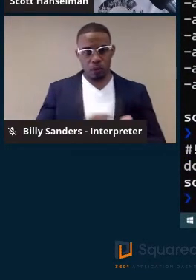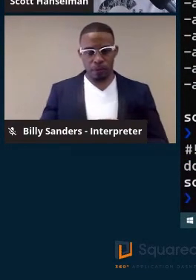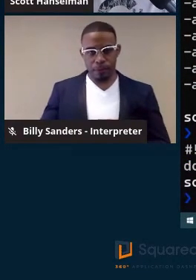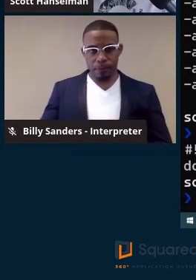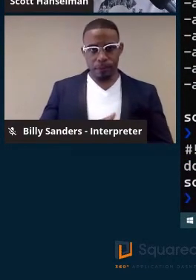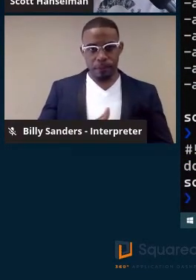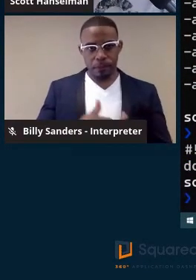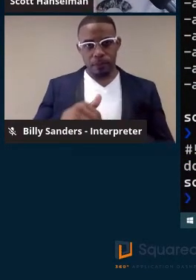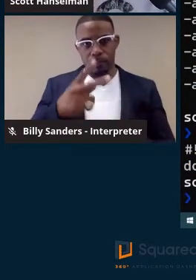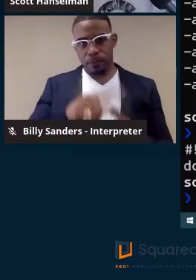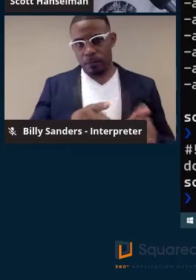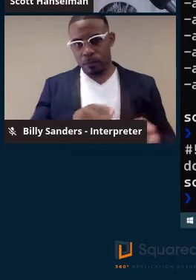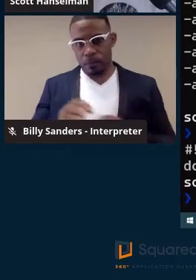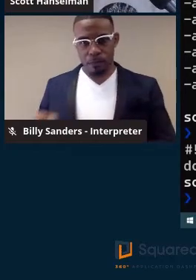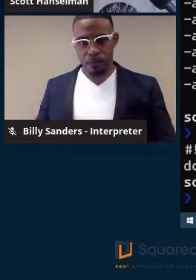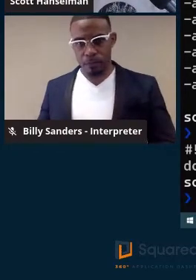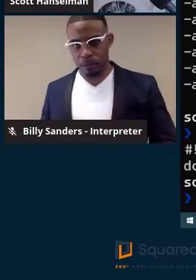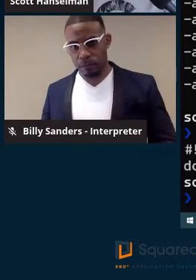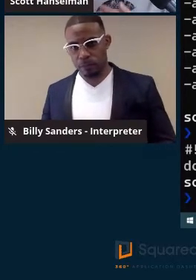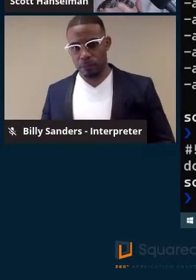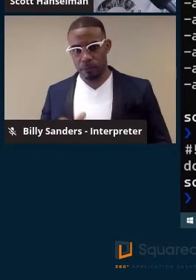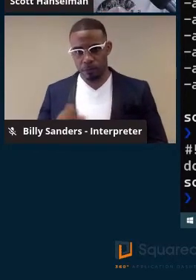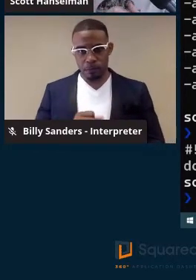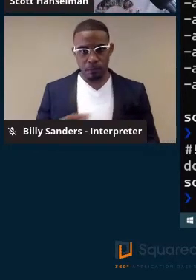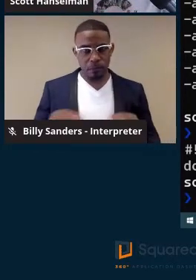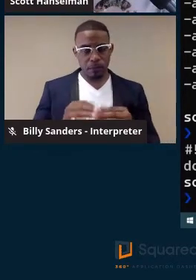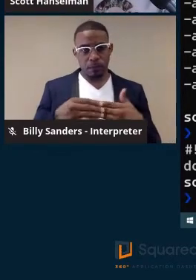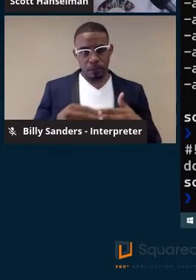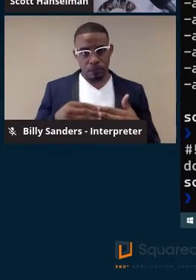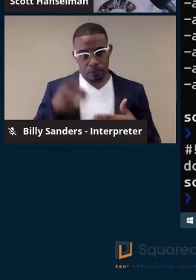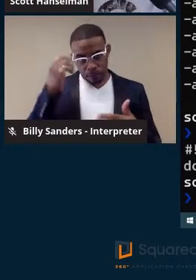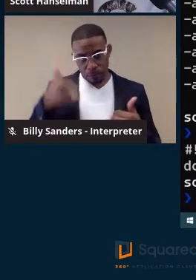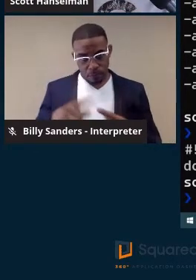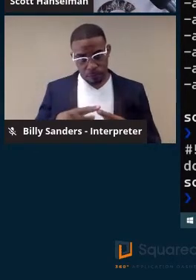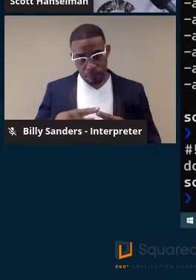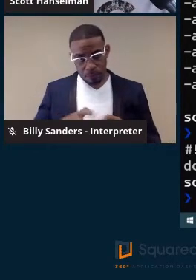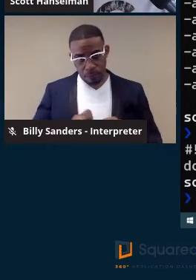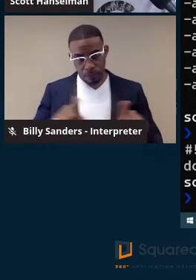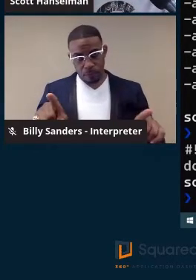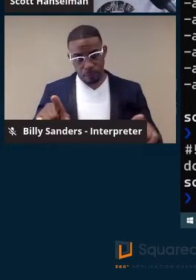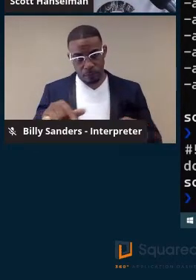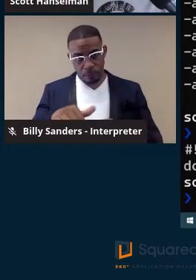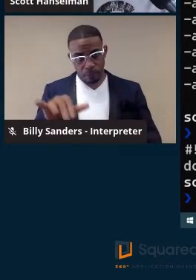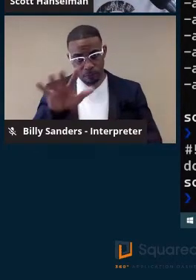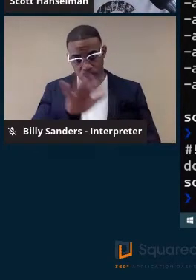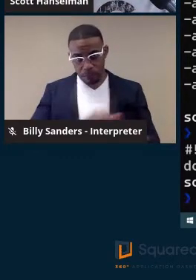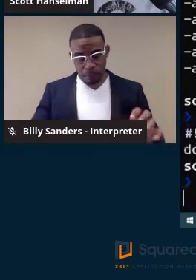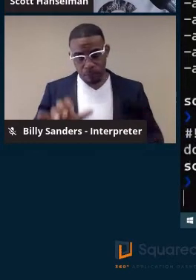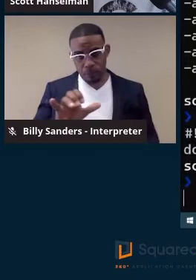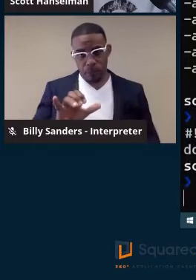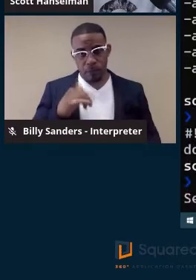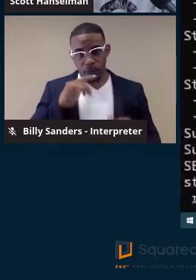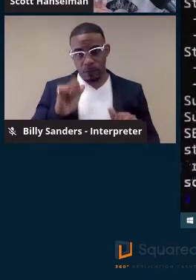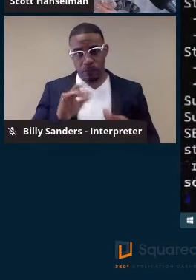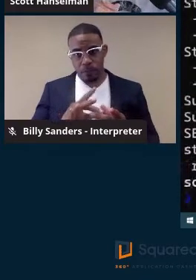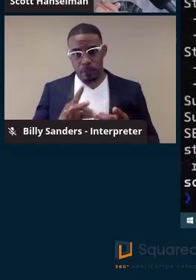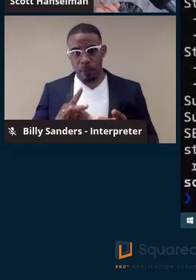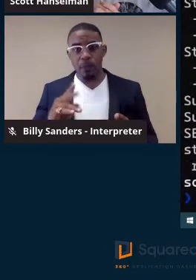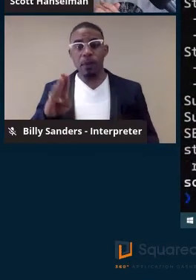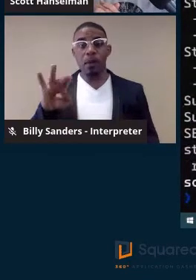different places. And that makes it more flexible for me to deploy this into the cloud. So I can say